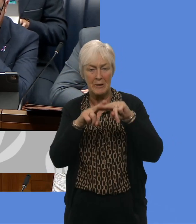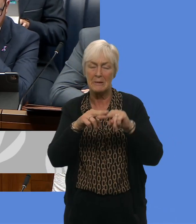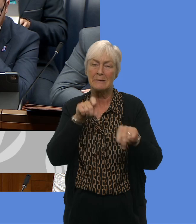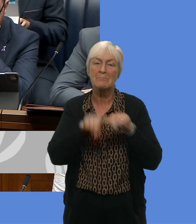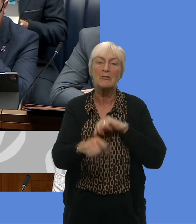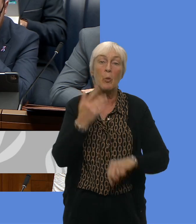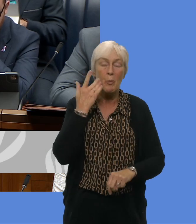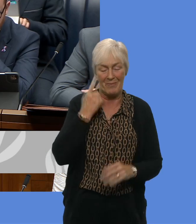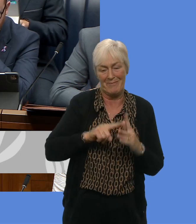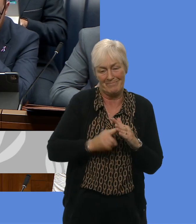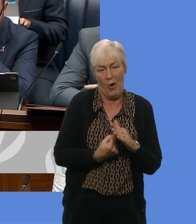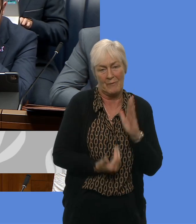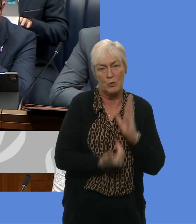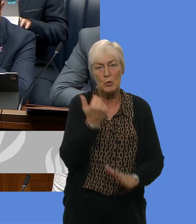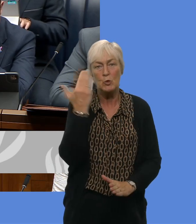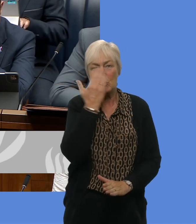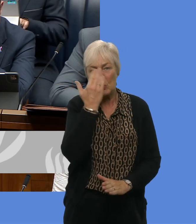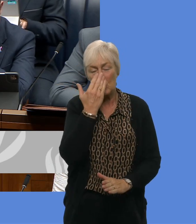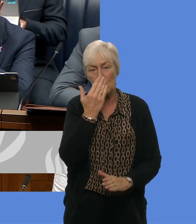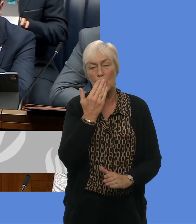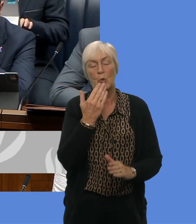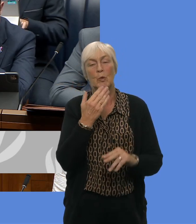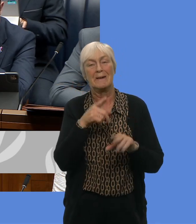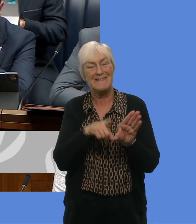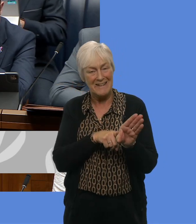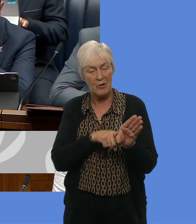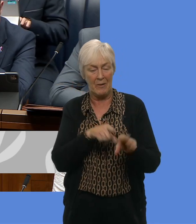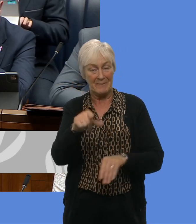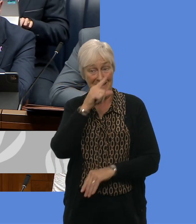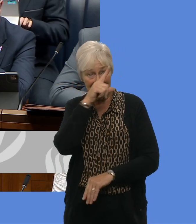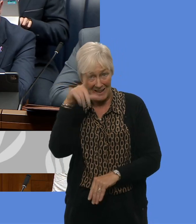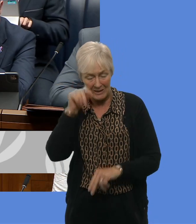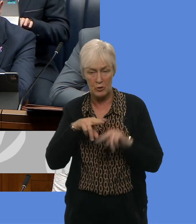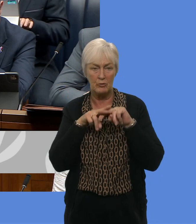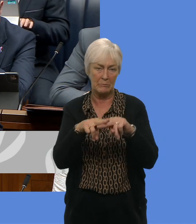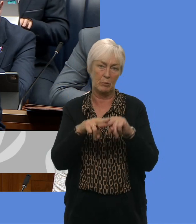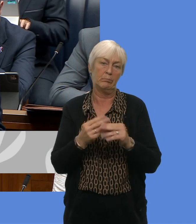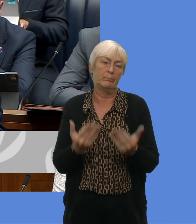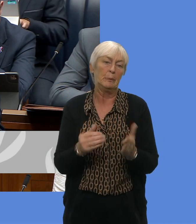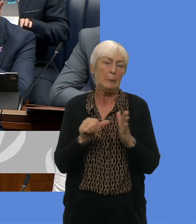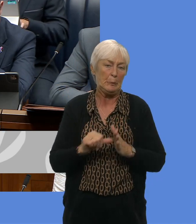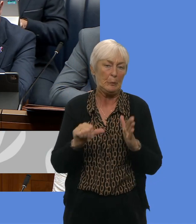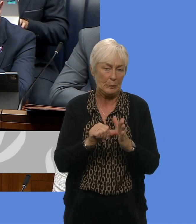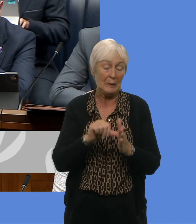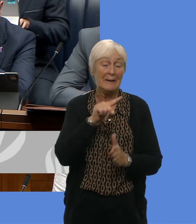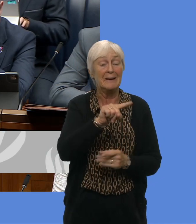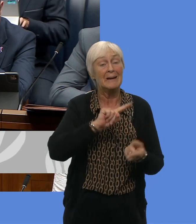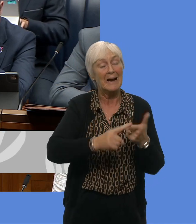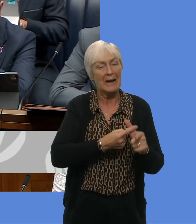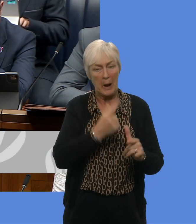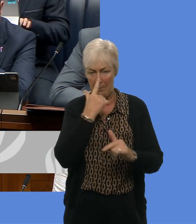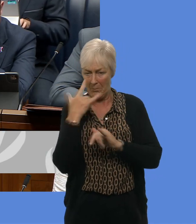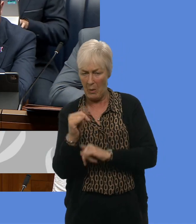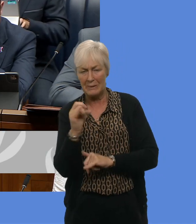year, especially in relation to taxi transport. As a potential enhancement of the current model, the EA is piloting a